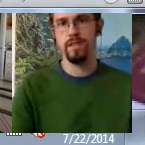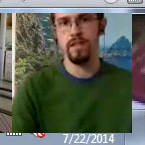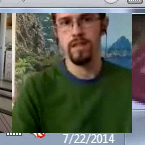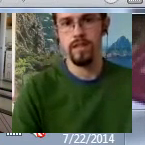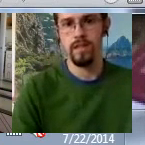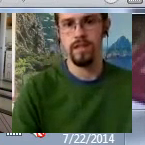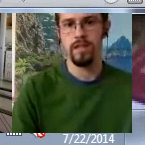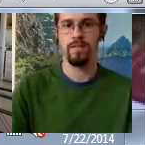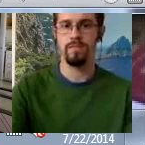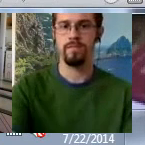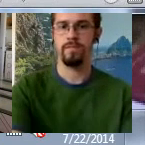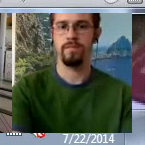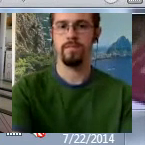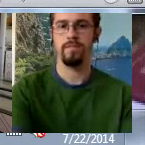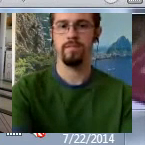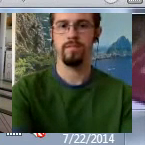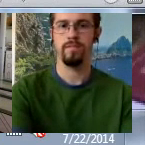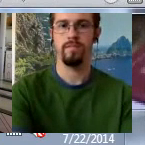now, Steve.